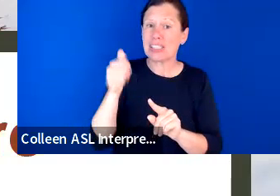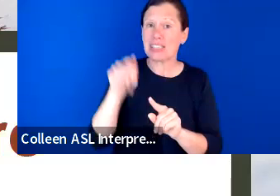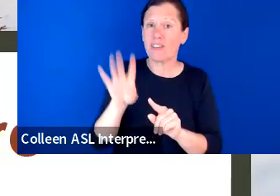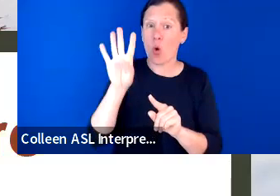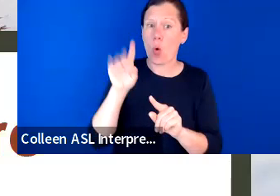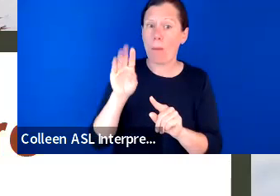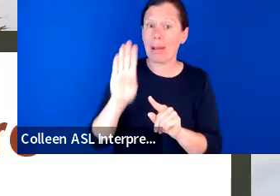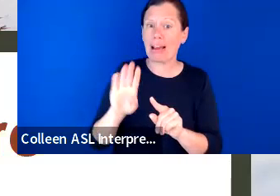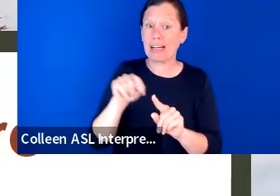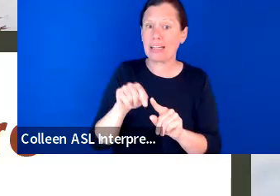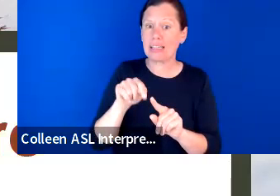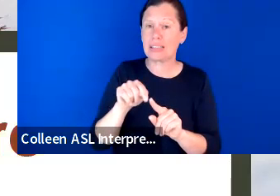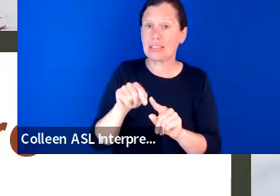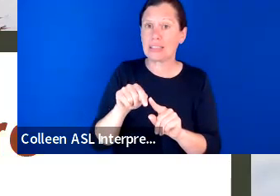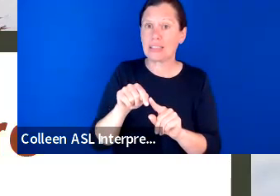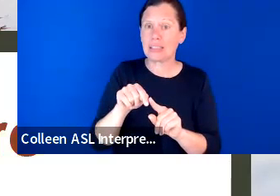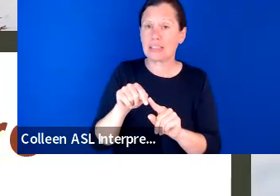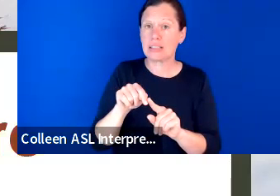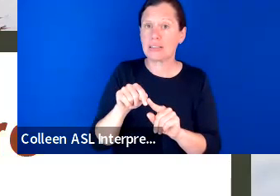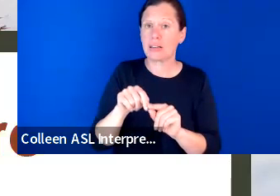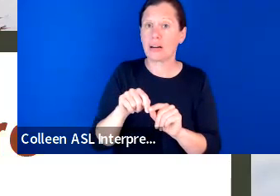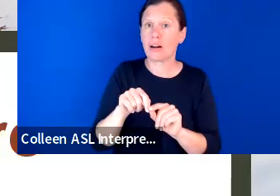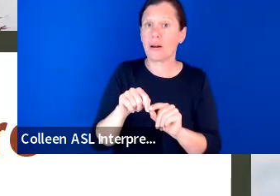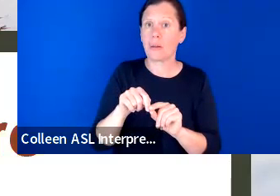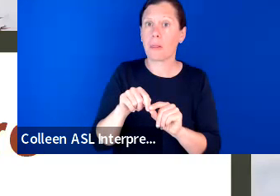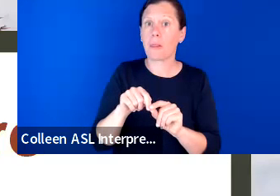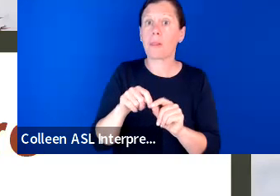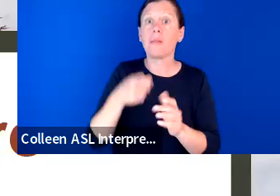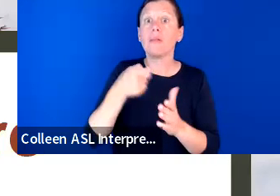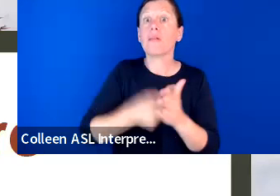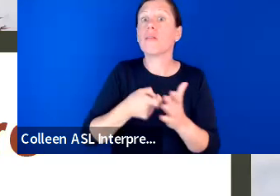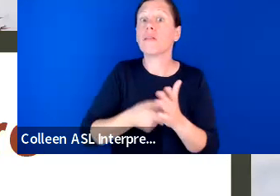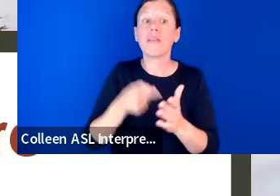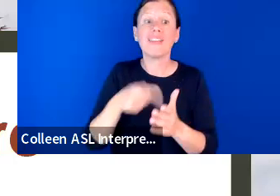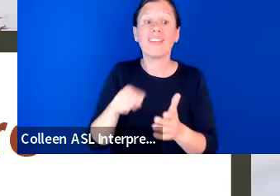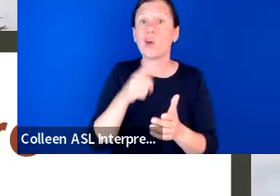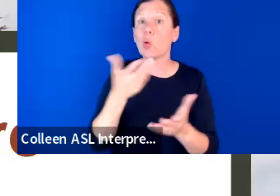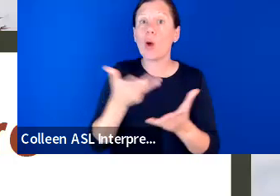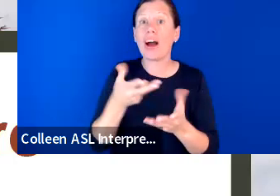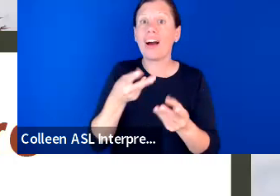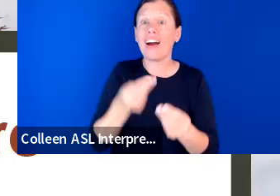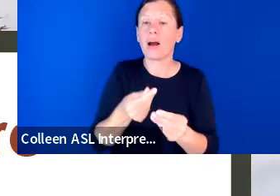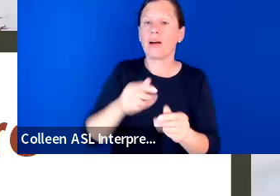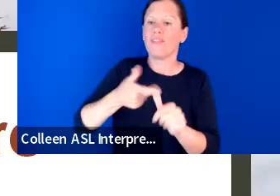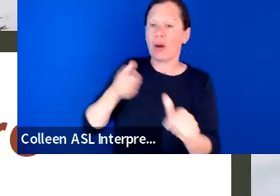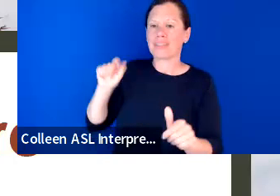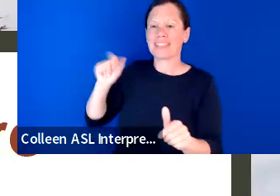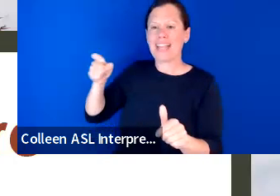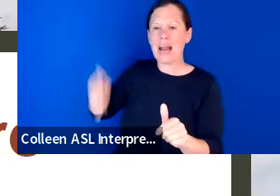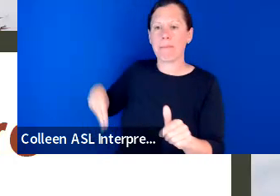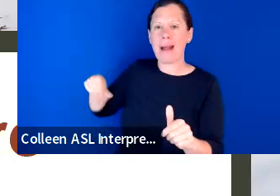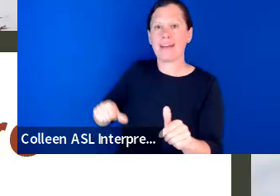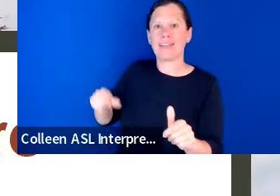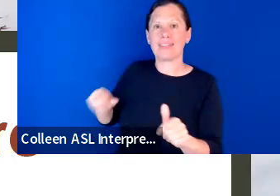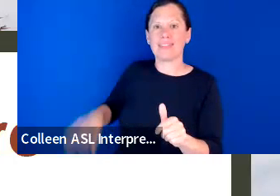We don't often think about it, but these costs are paid for by all Washingtonians through taxes on goods and services. As our